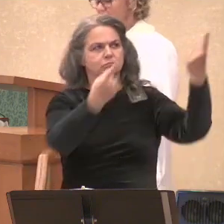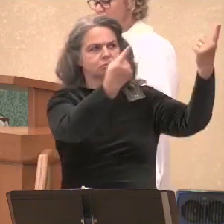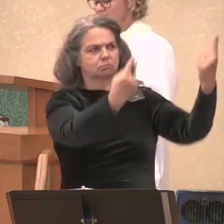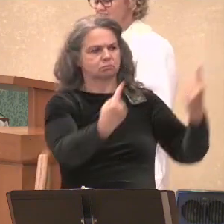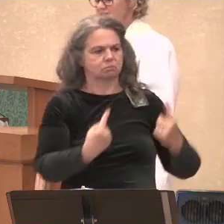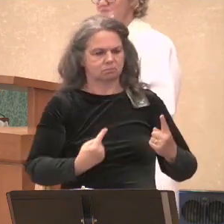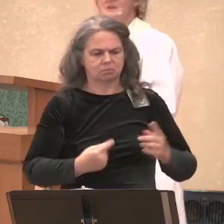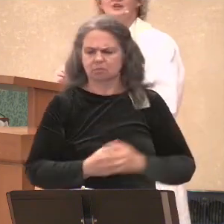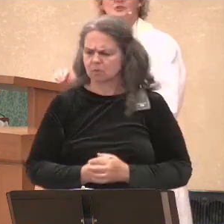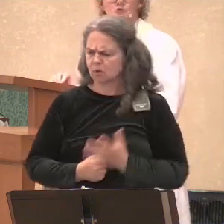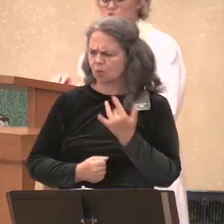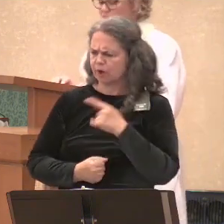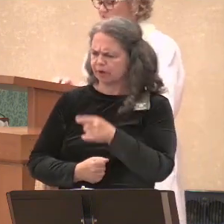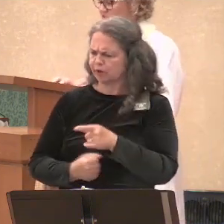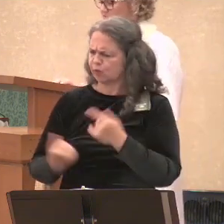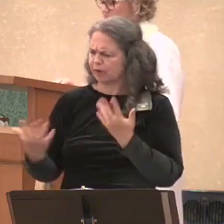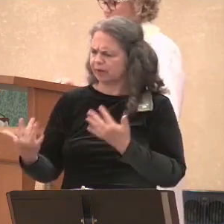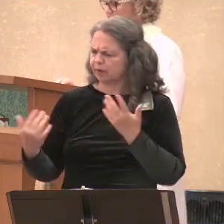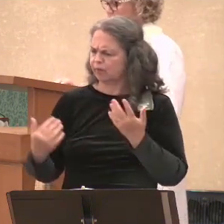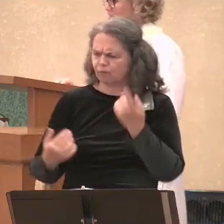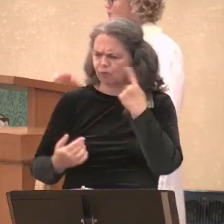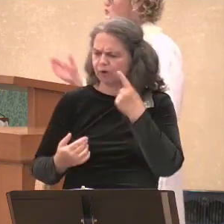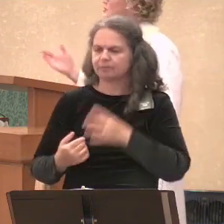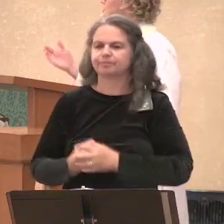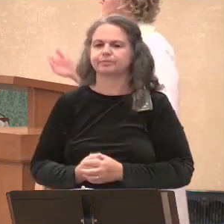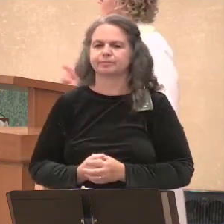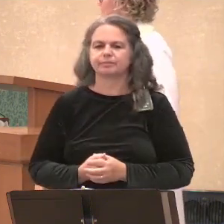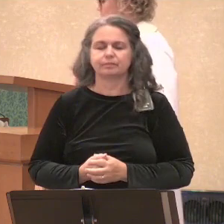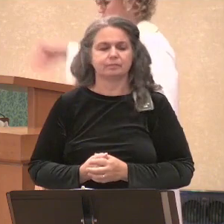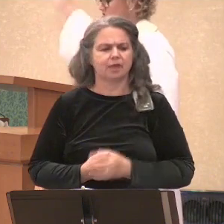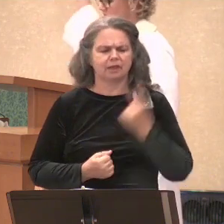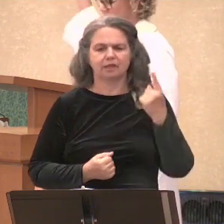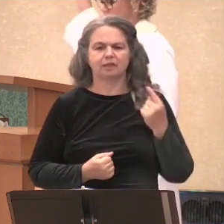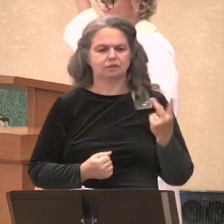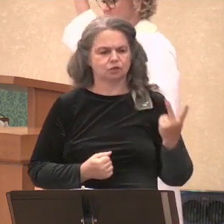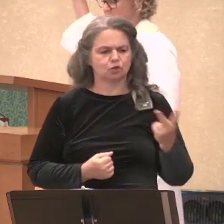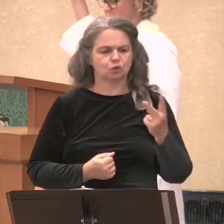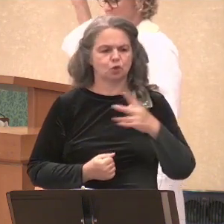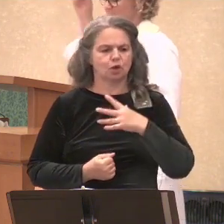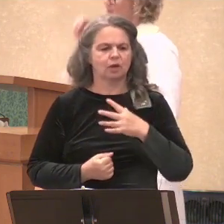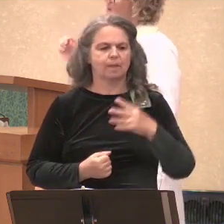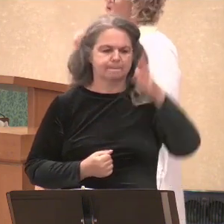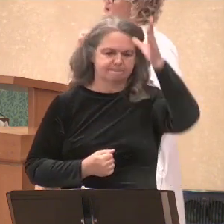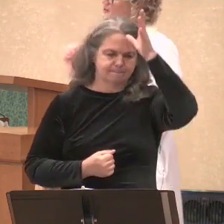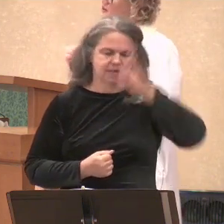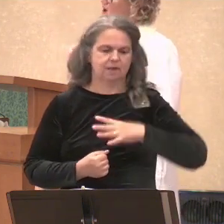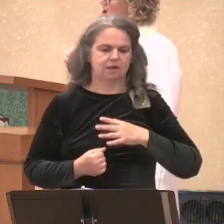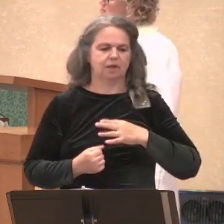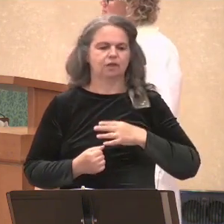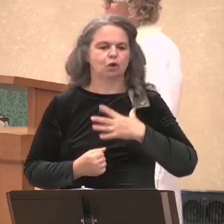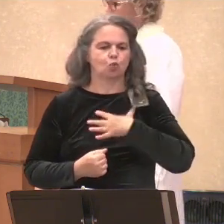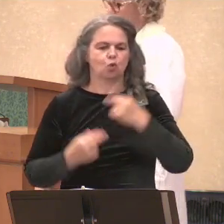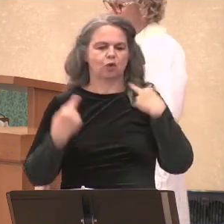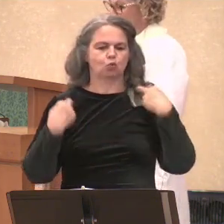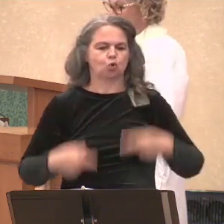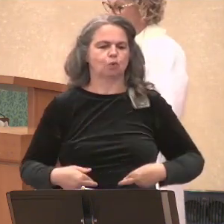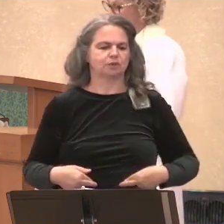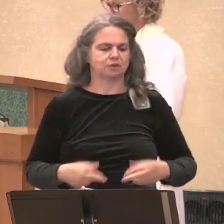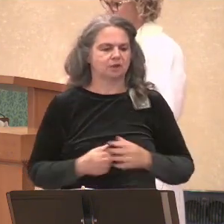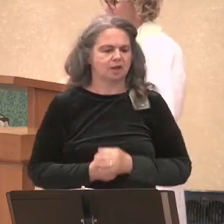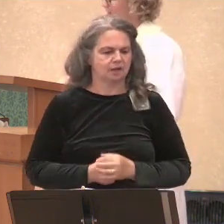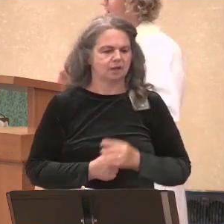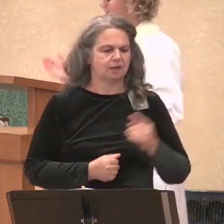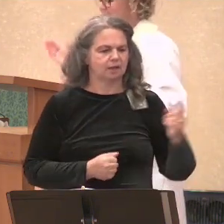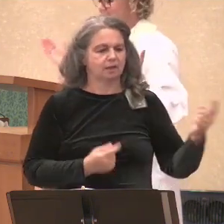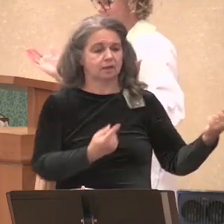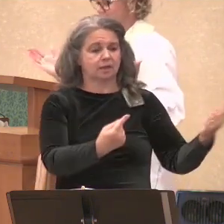Now, I don't take the men in the robes to be saying, don't just stand there, do something. No, I think it might be more